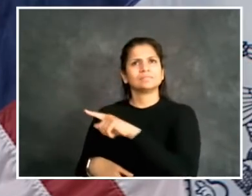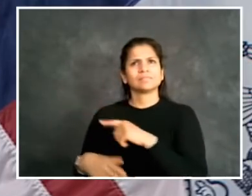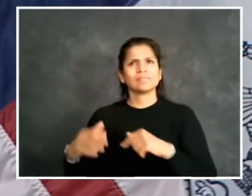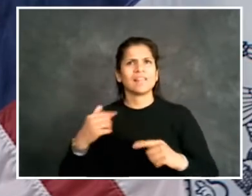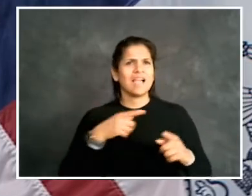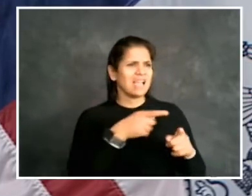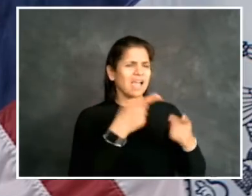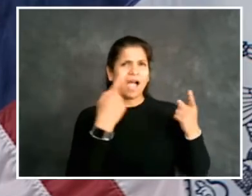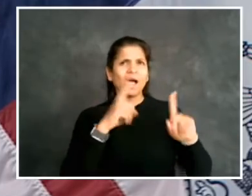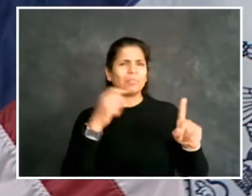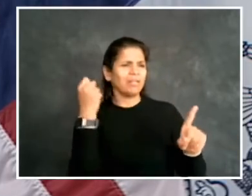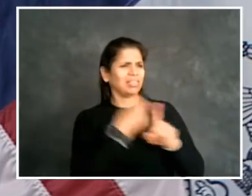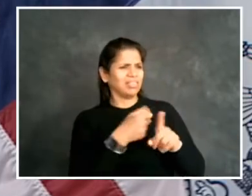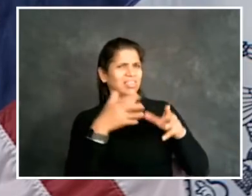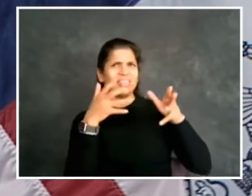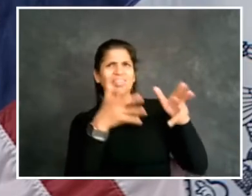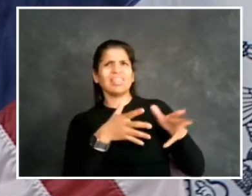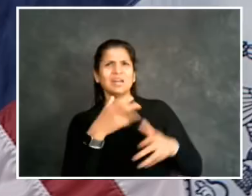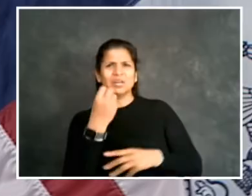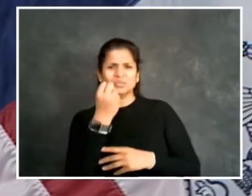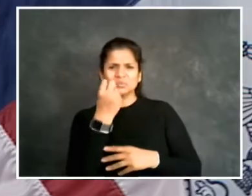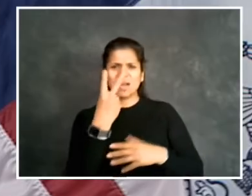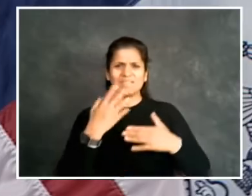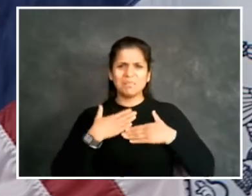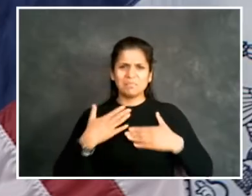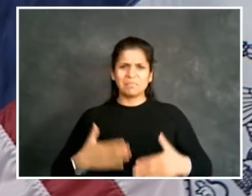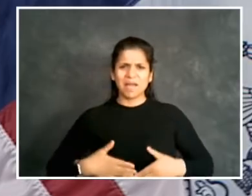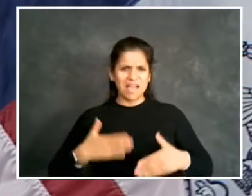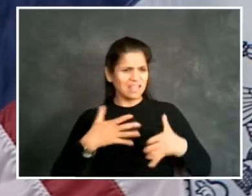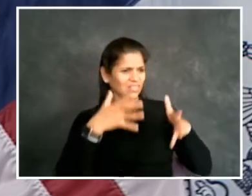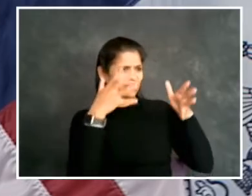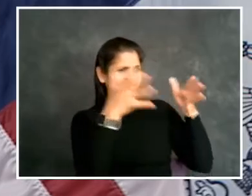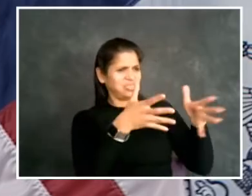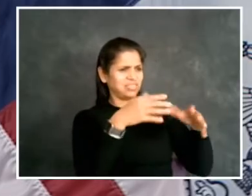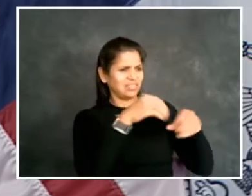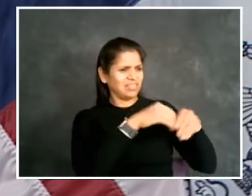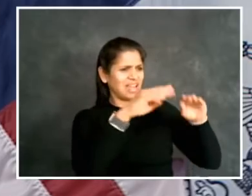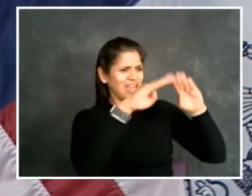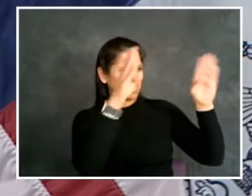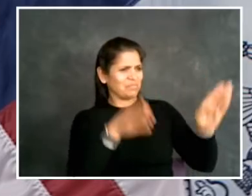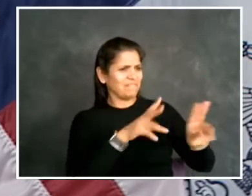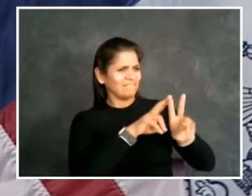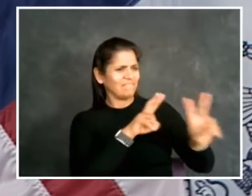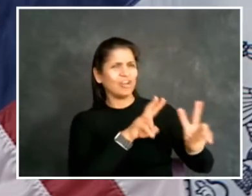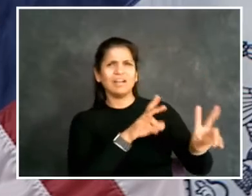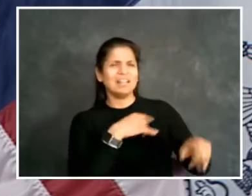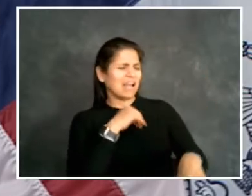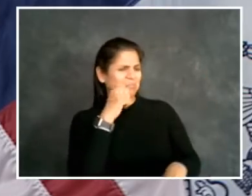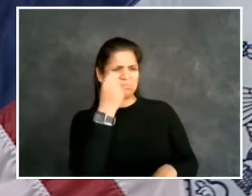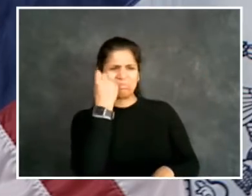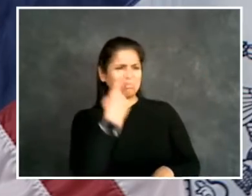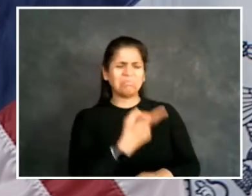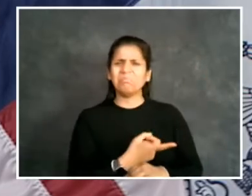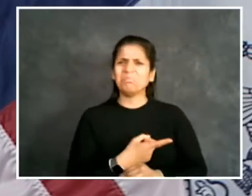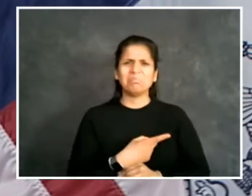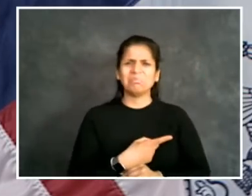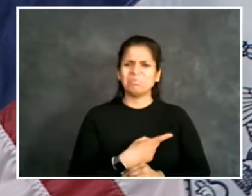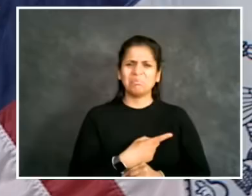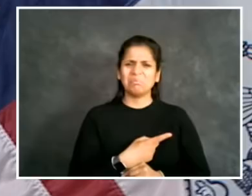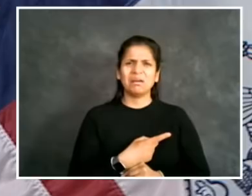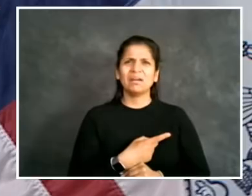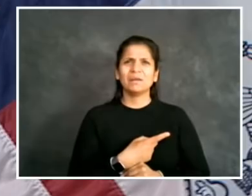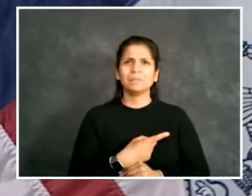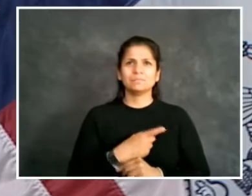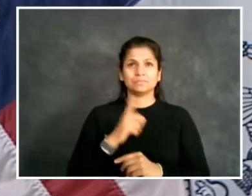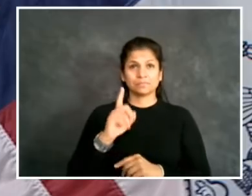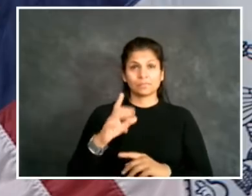a direct working relationship with funeral homes. They are regulated by the state of New York. So it's not an area that we work with a